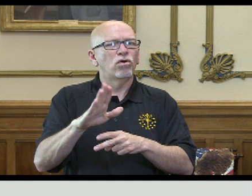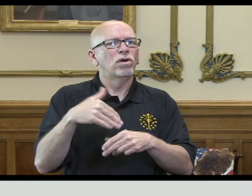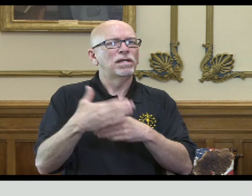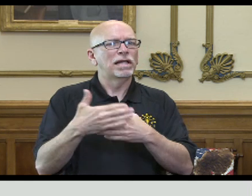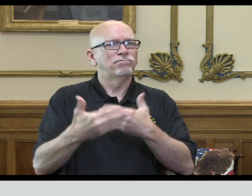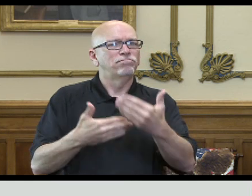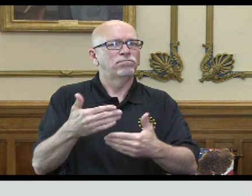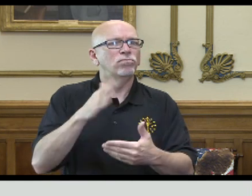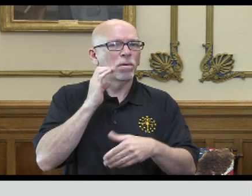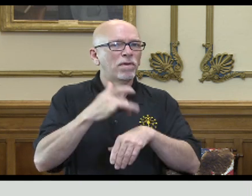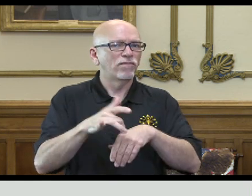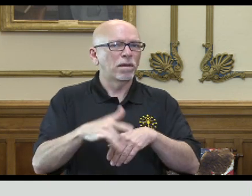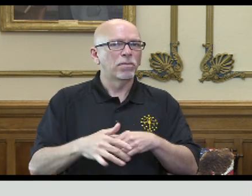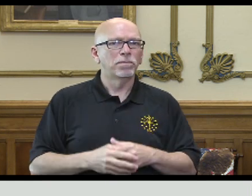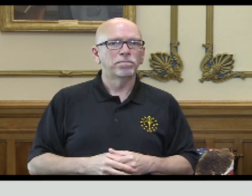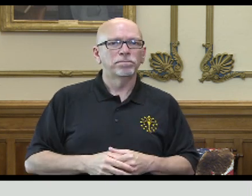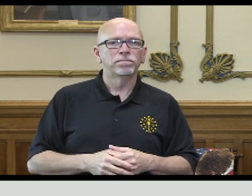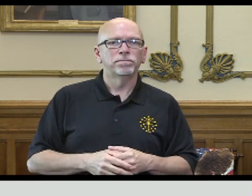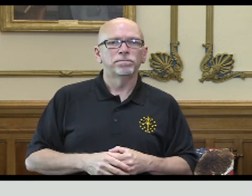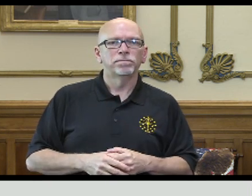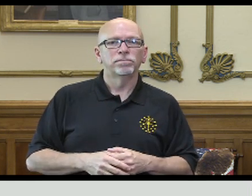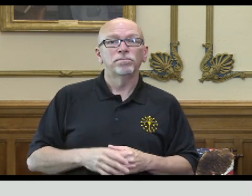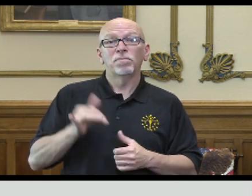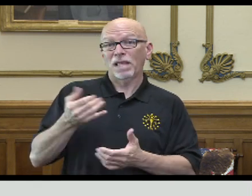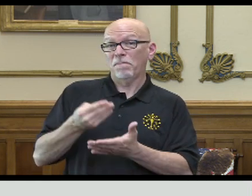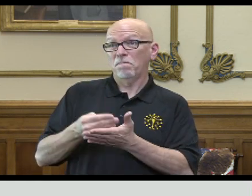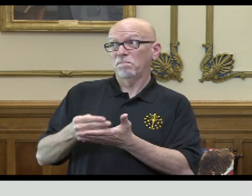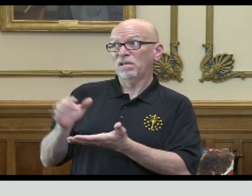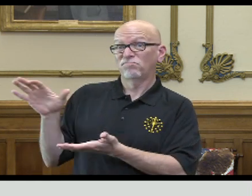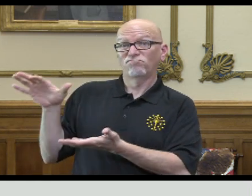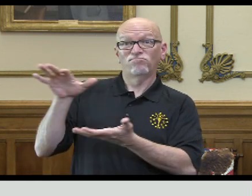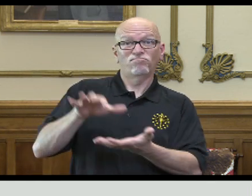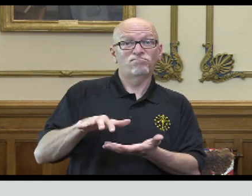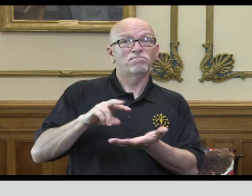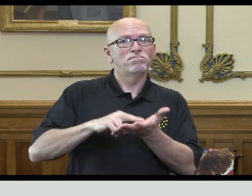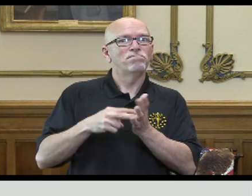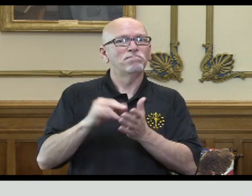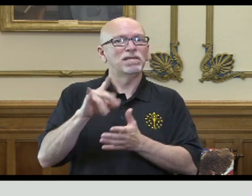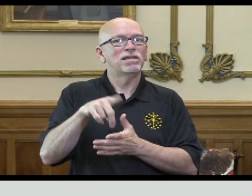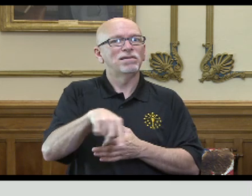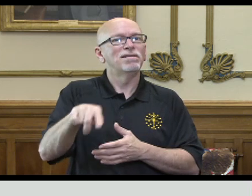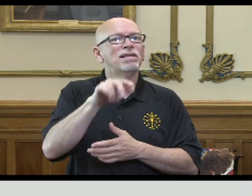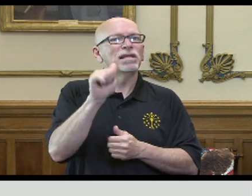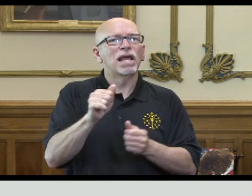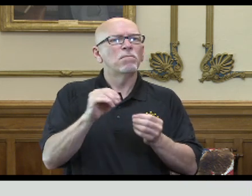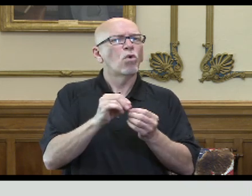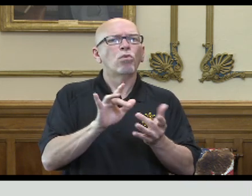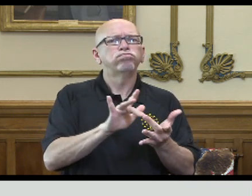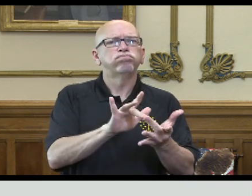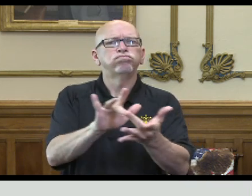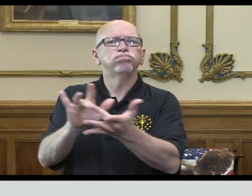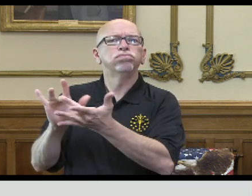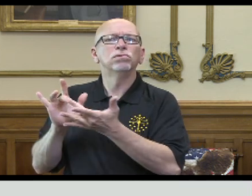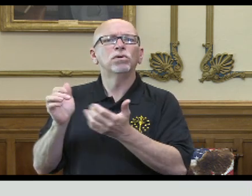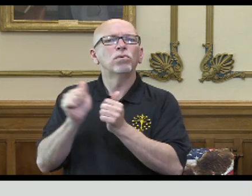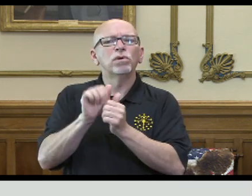steps will be available. And this additional funding allows Indiana to strengthen our outreach efforts with special focus on the